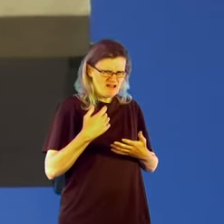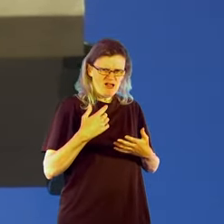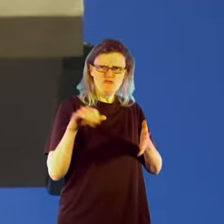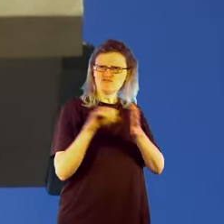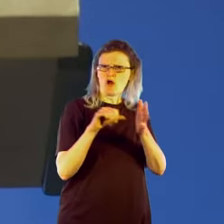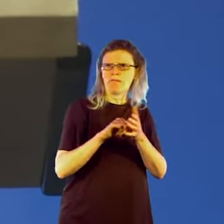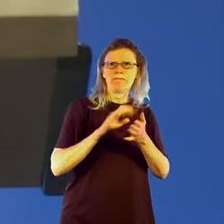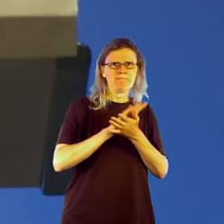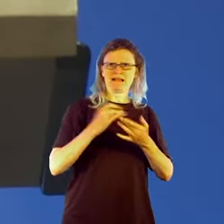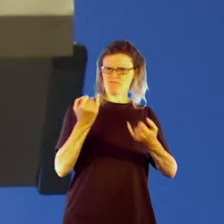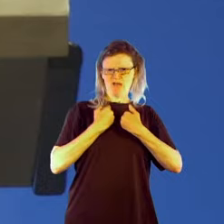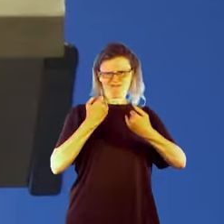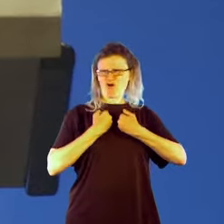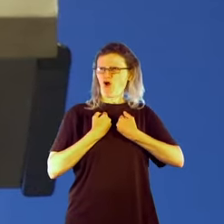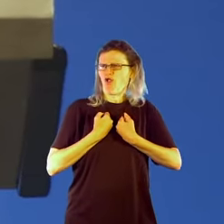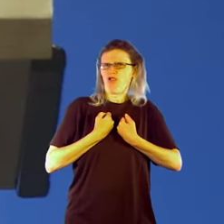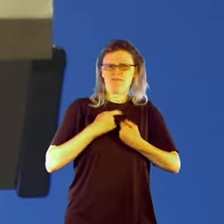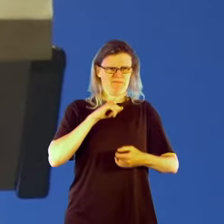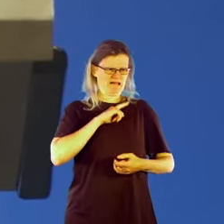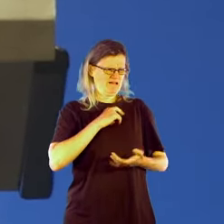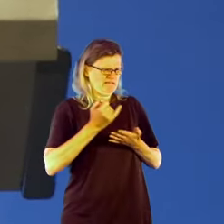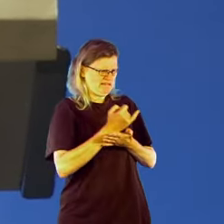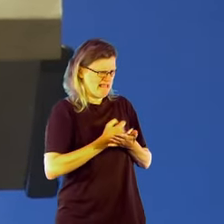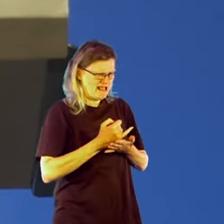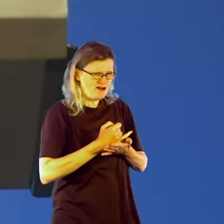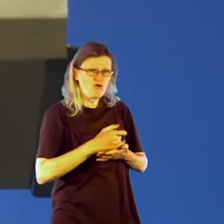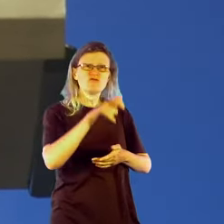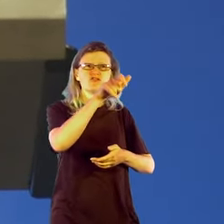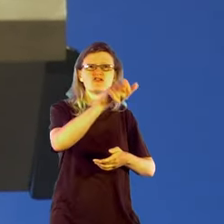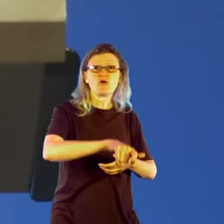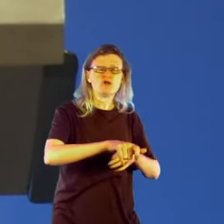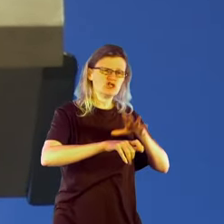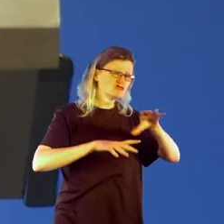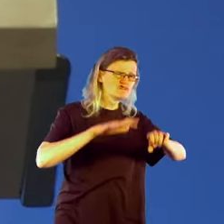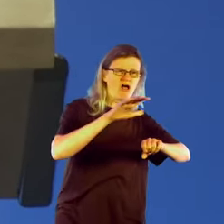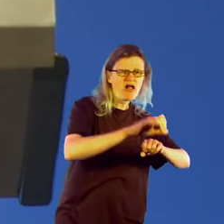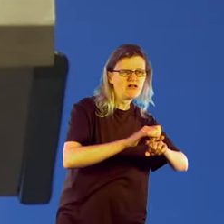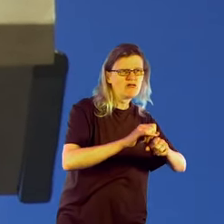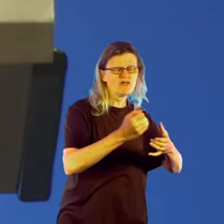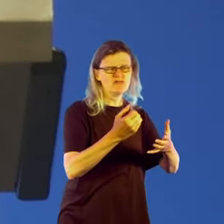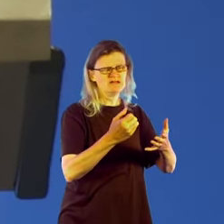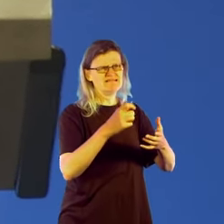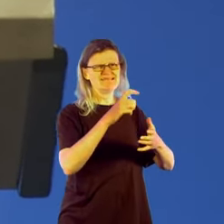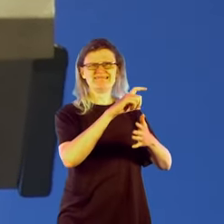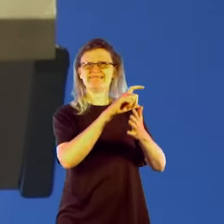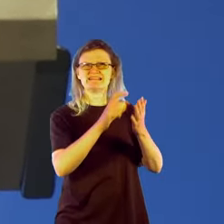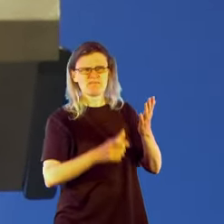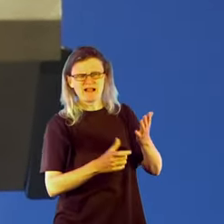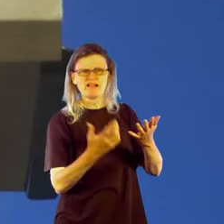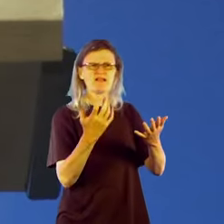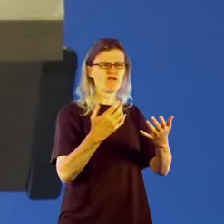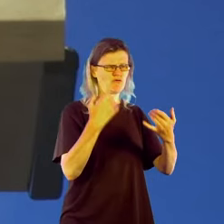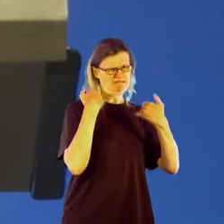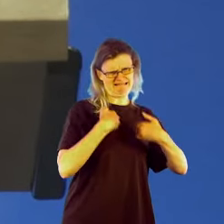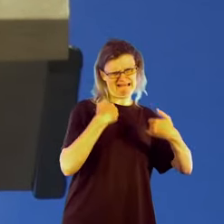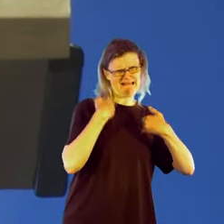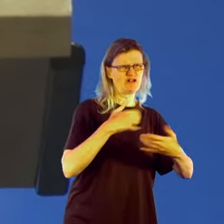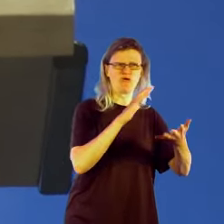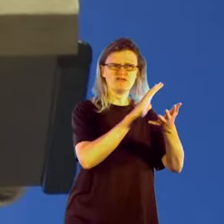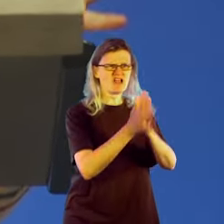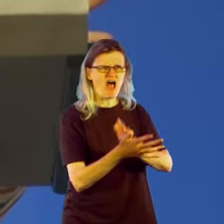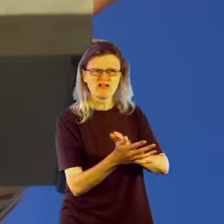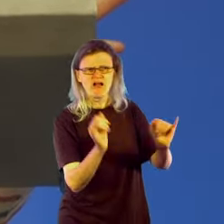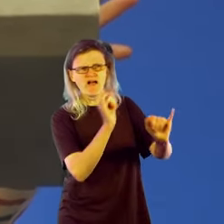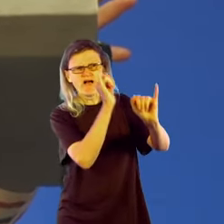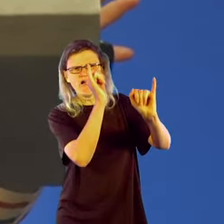somebody who is struggling with some kind of disease or disability or disaster or in